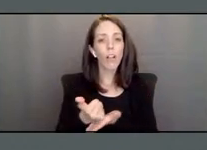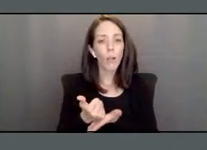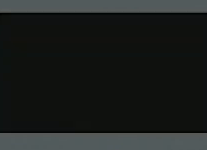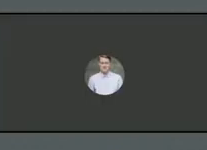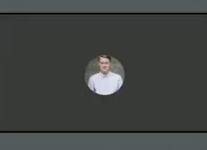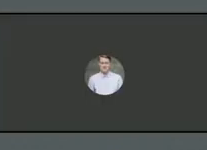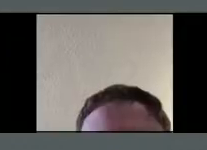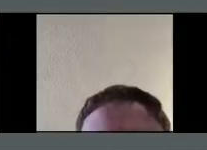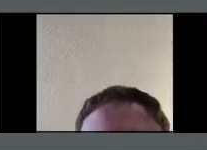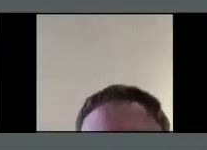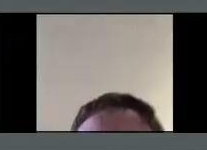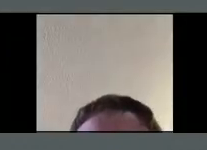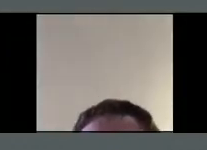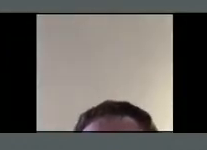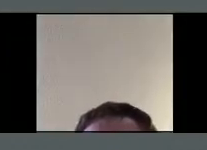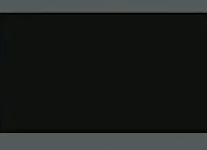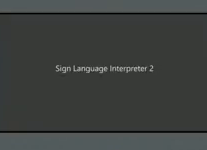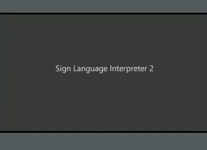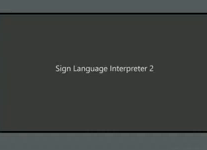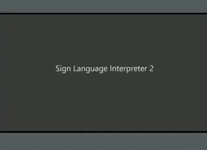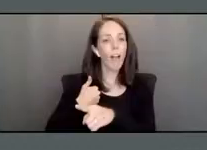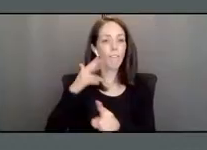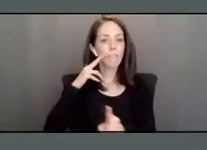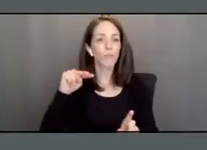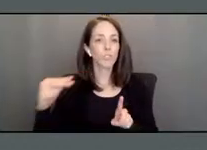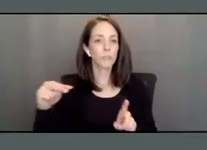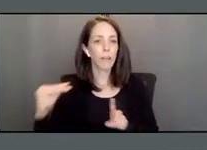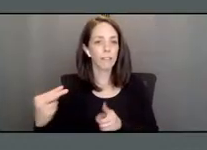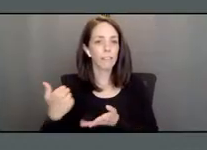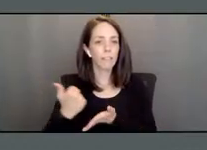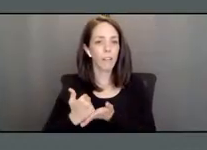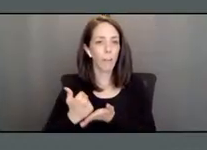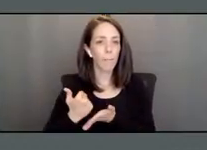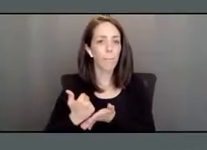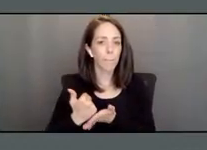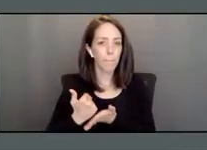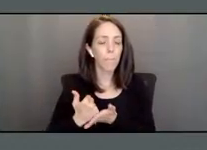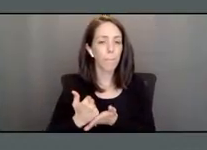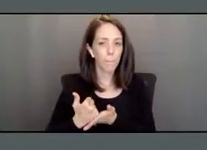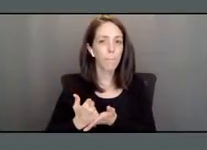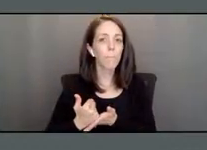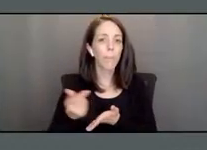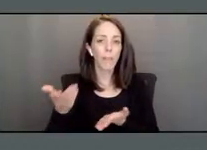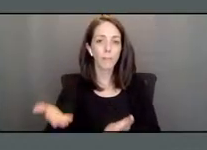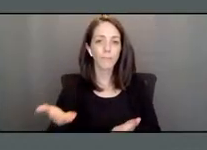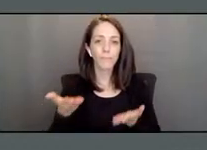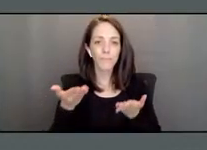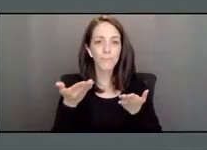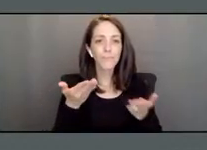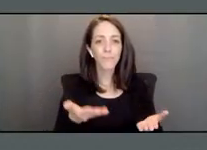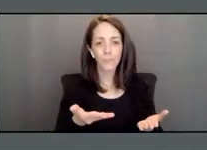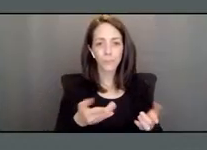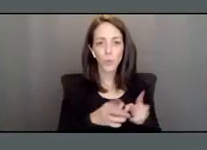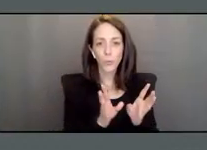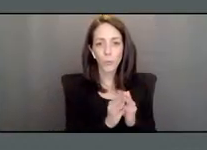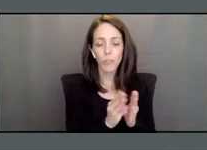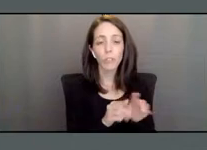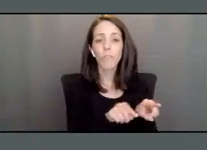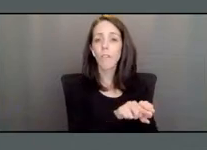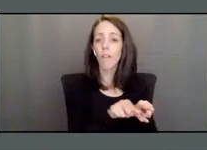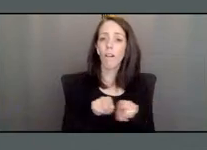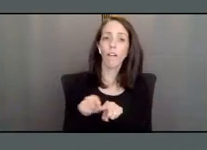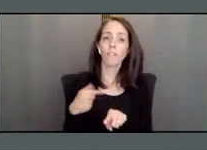that perspective ingrained at the beginning. In addition, we continue to